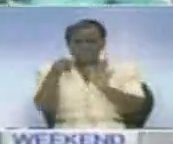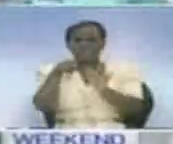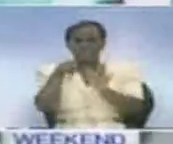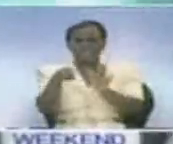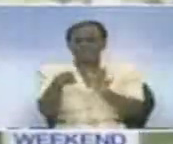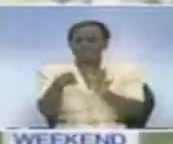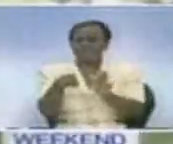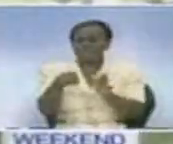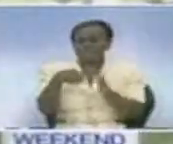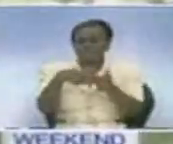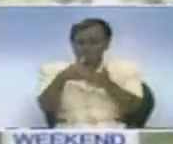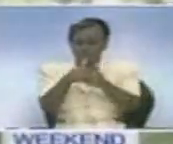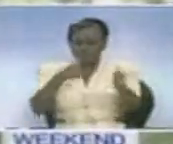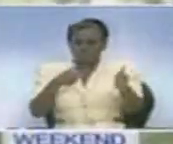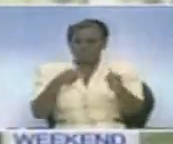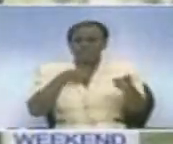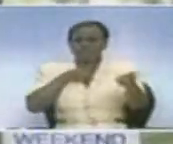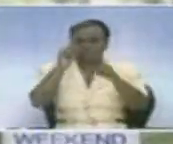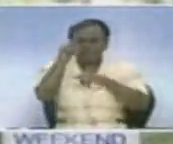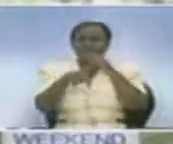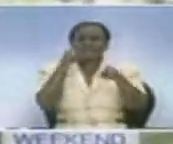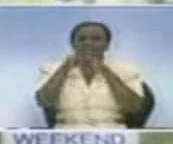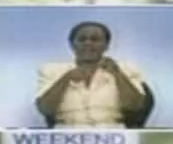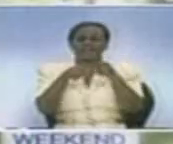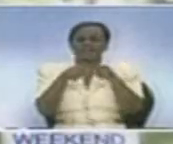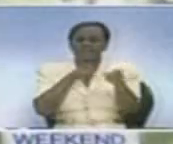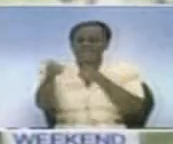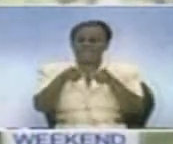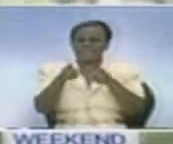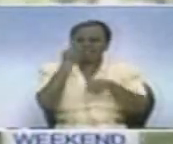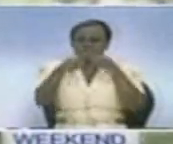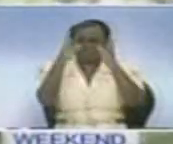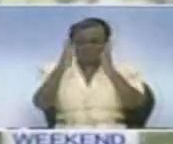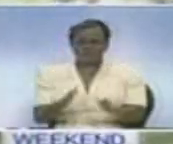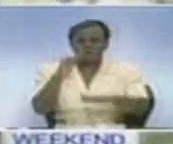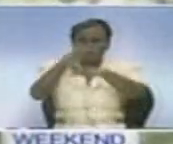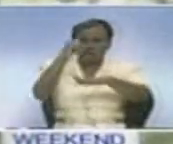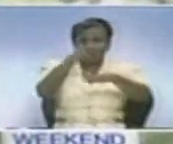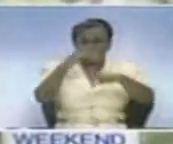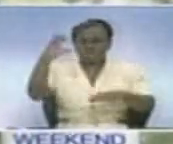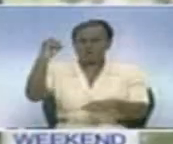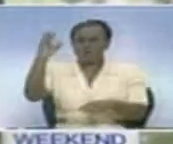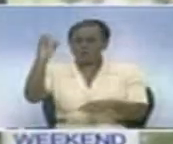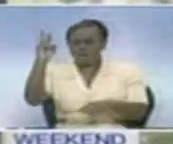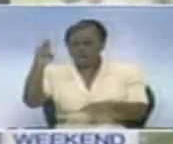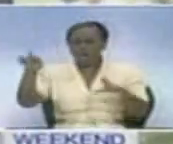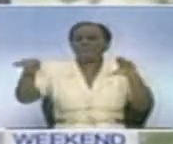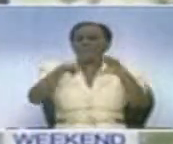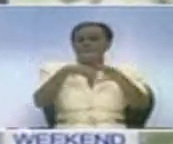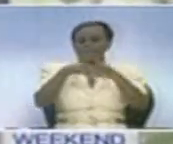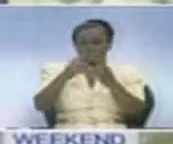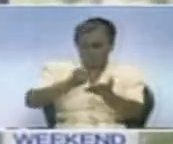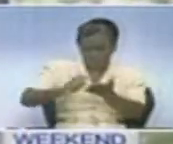backing down. The director of prosecution is summoning members of court to go and